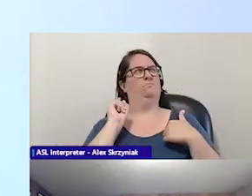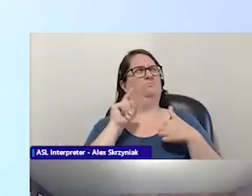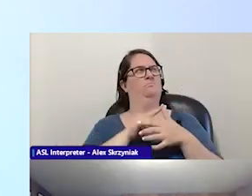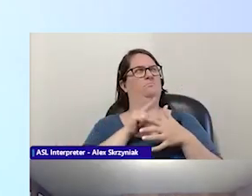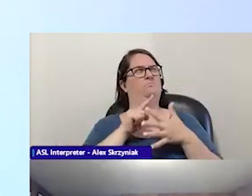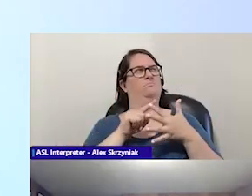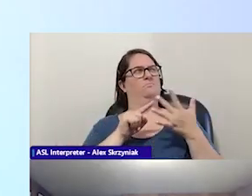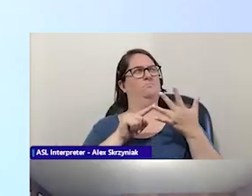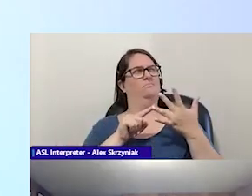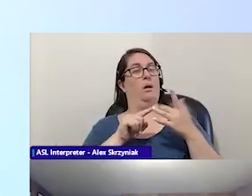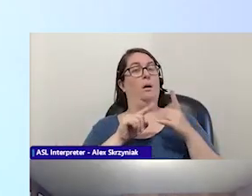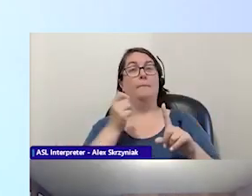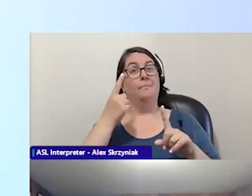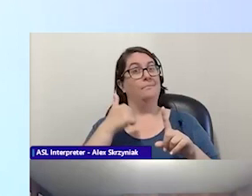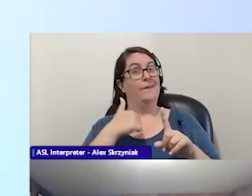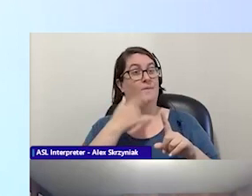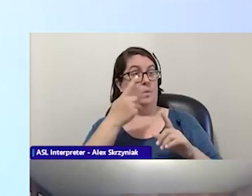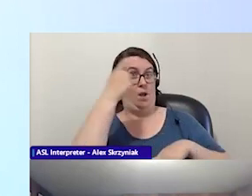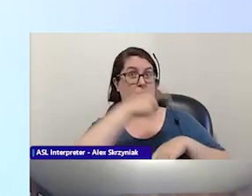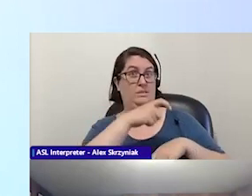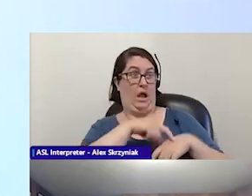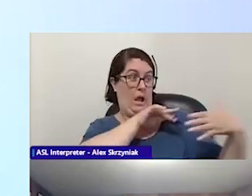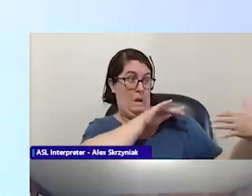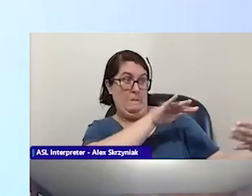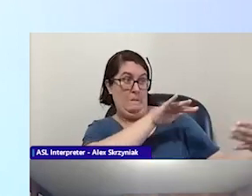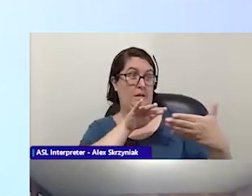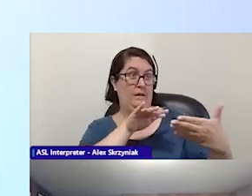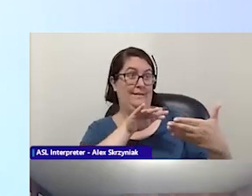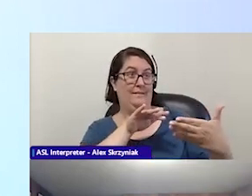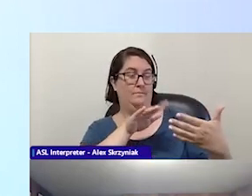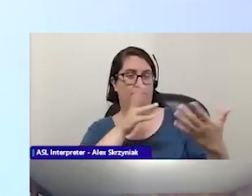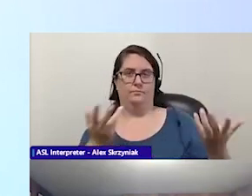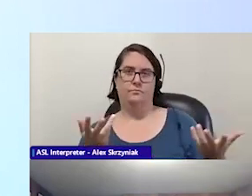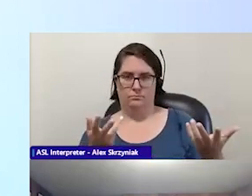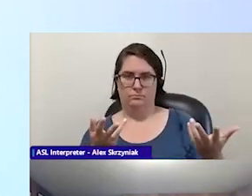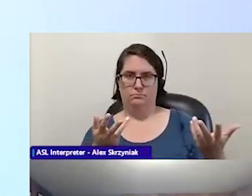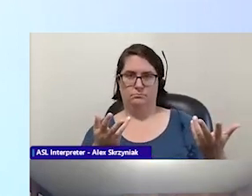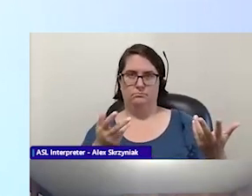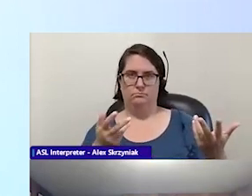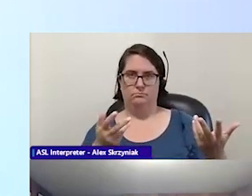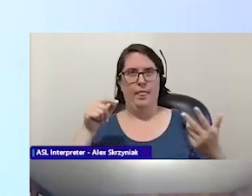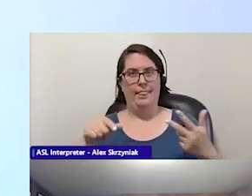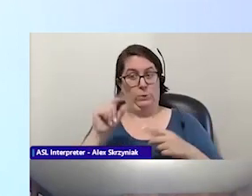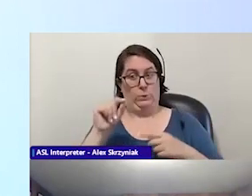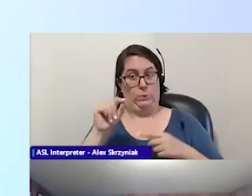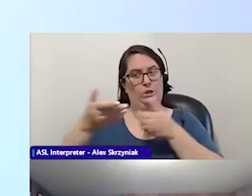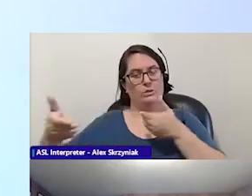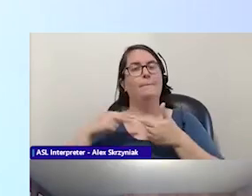just doing a cross-sectional point in time kind of study. Next slide.